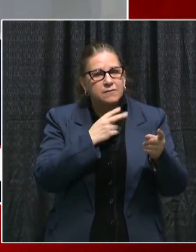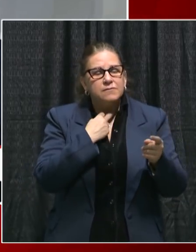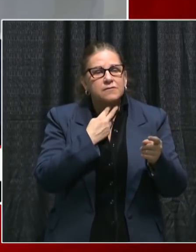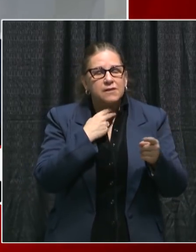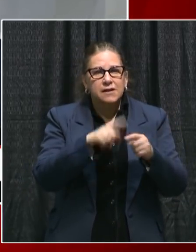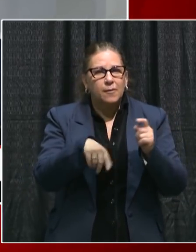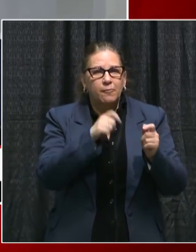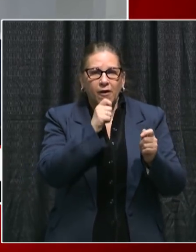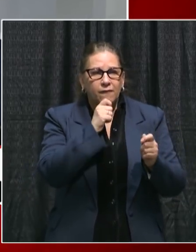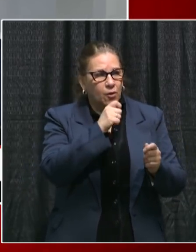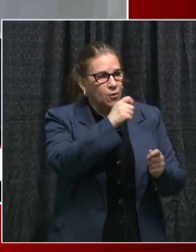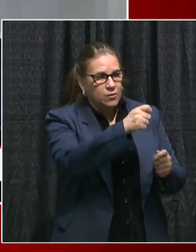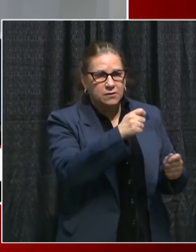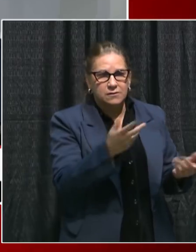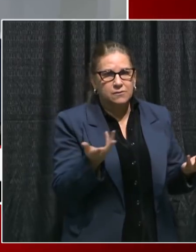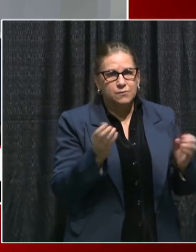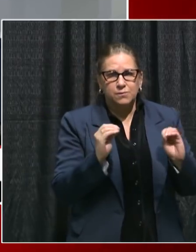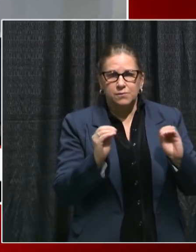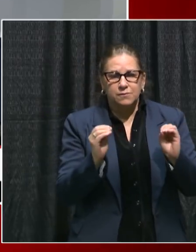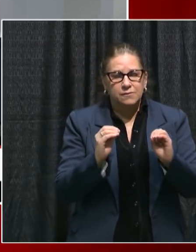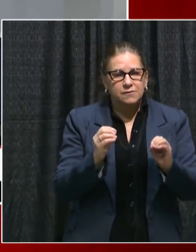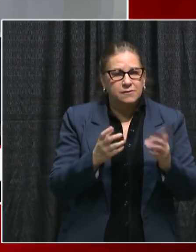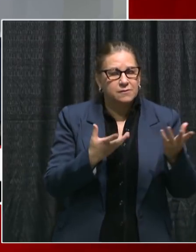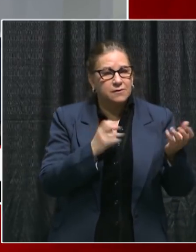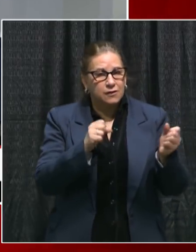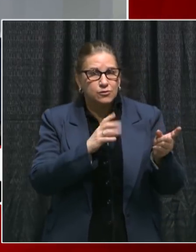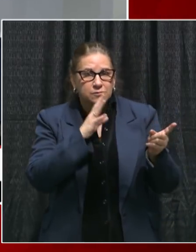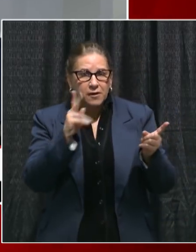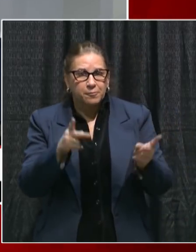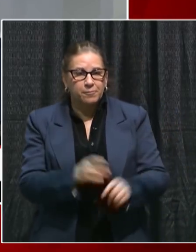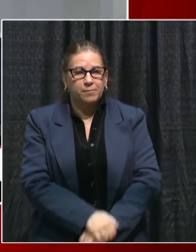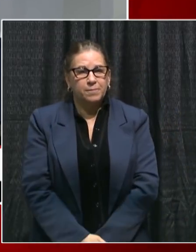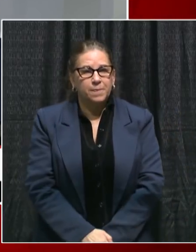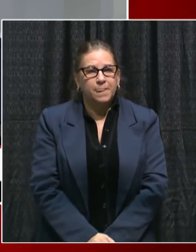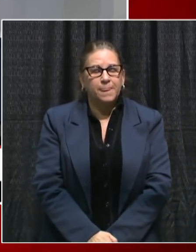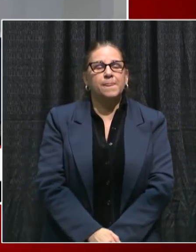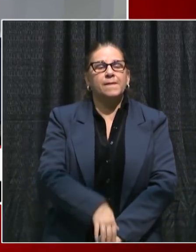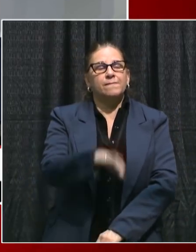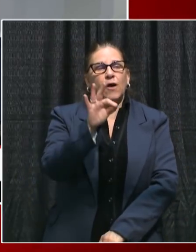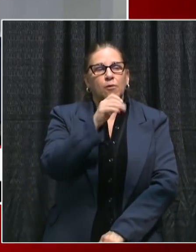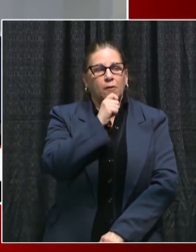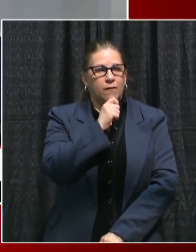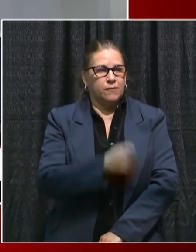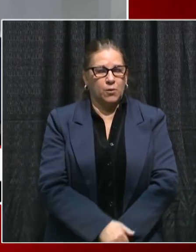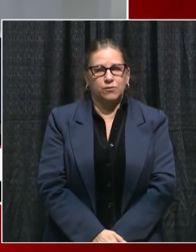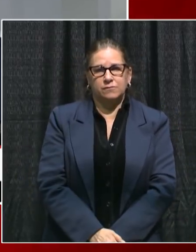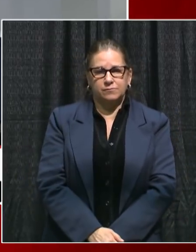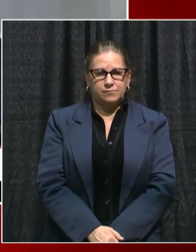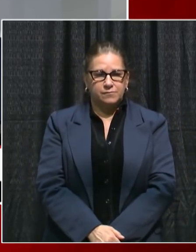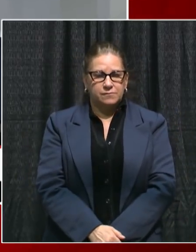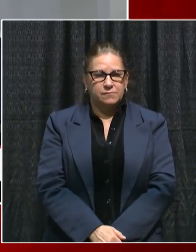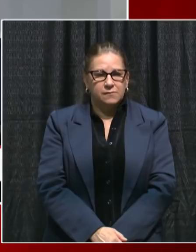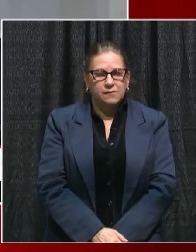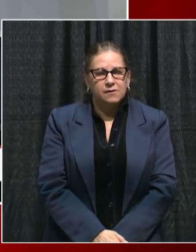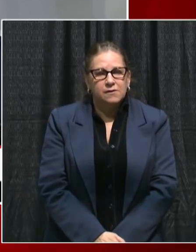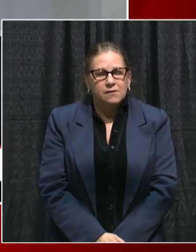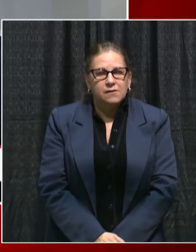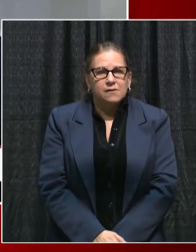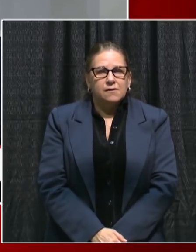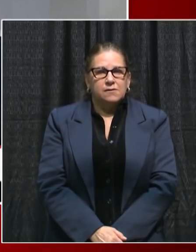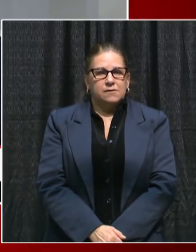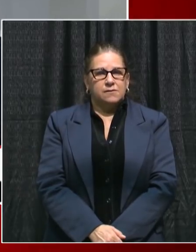hear. No, yes, that would be great. Just a few blocks away from here, President Trump continues to say